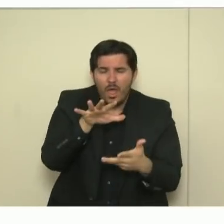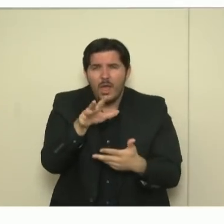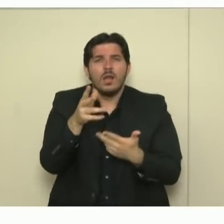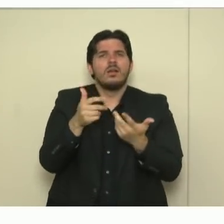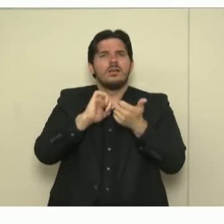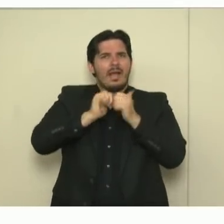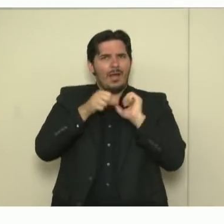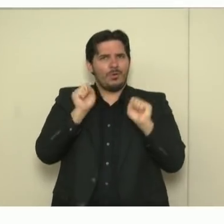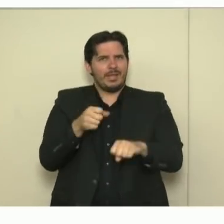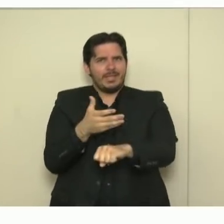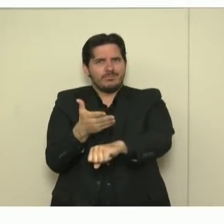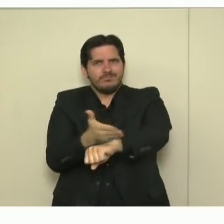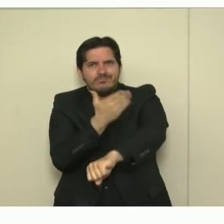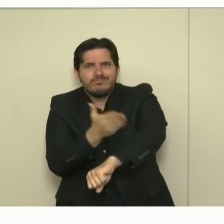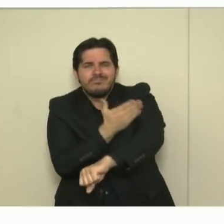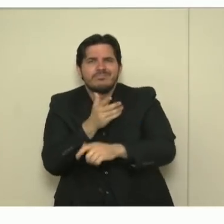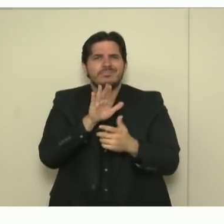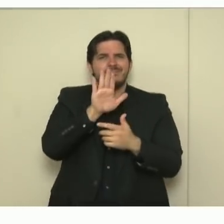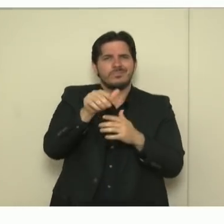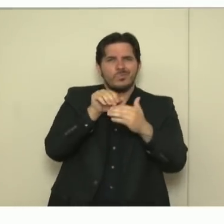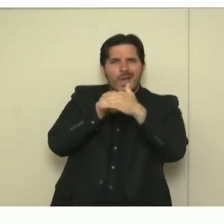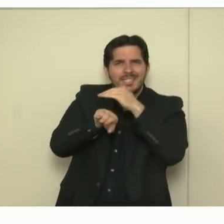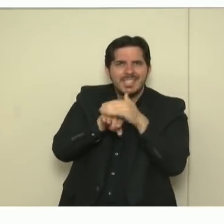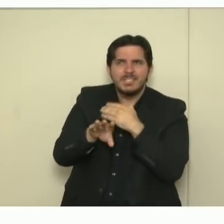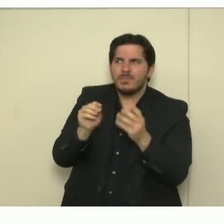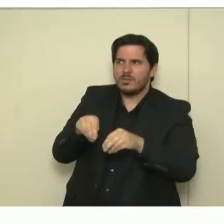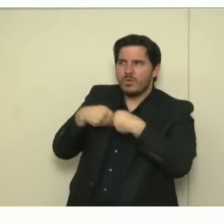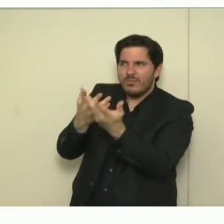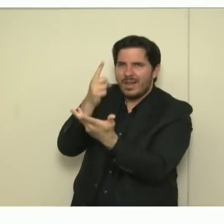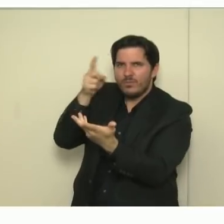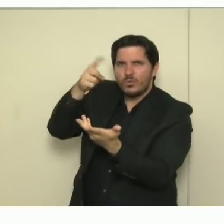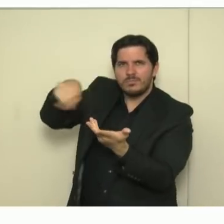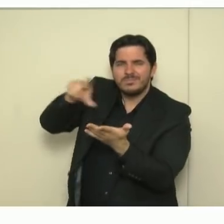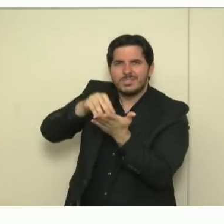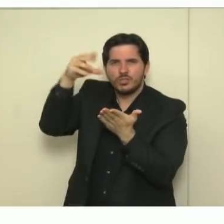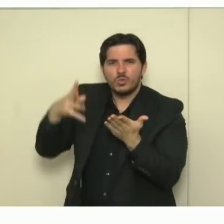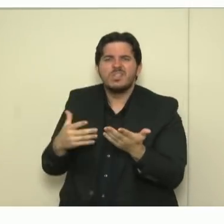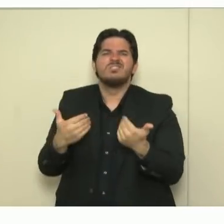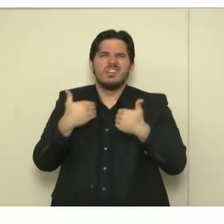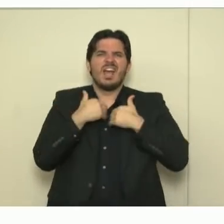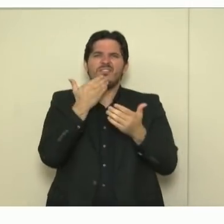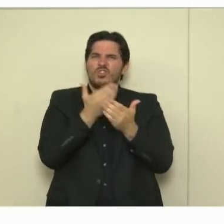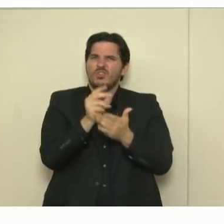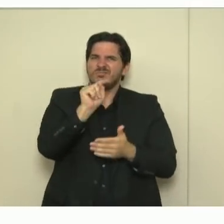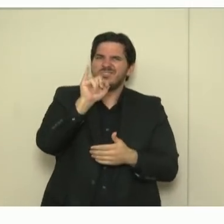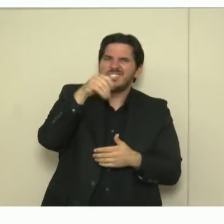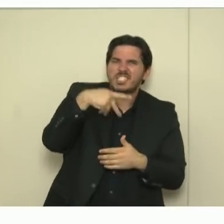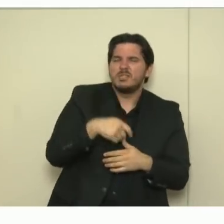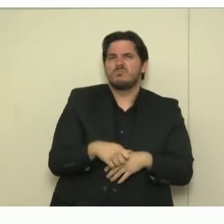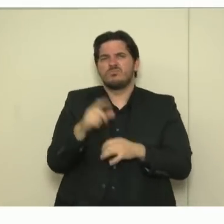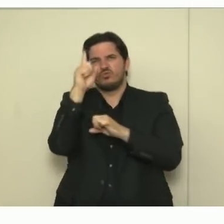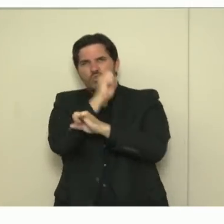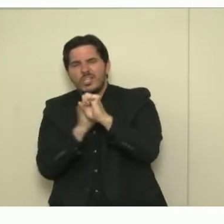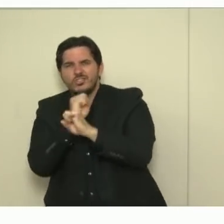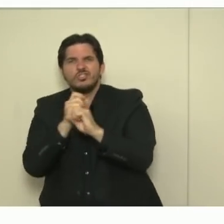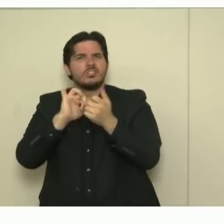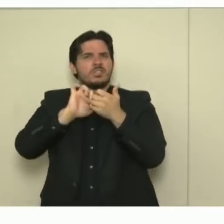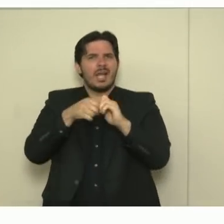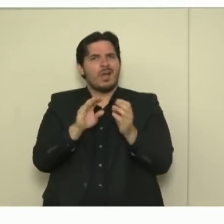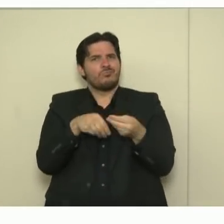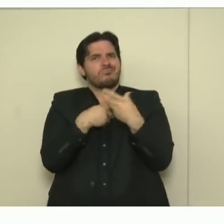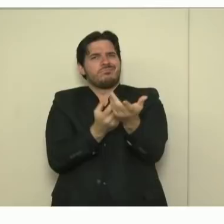this course. It's self-paced. You can do it asynchronously, and it's got great tips and strategies for how you can make your online learning very